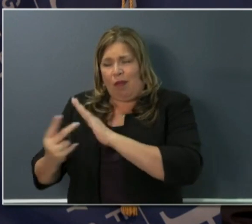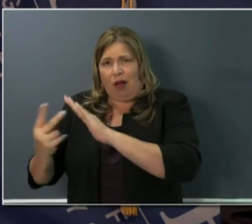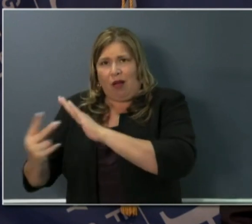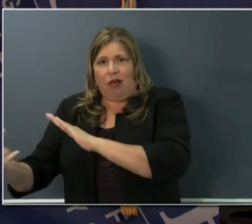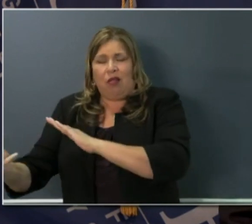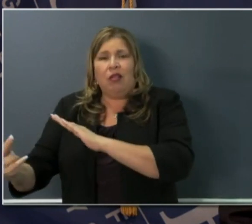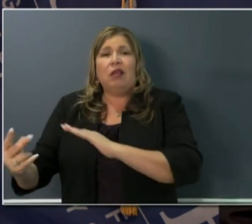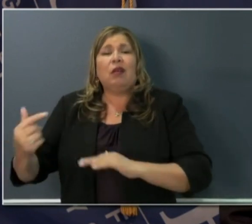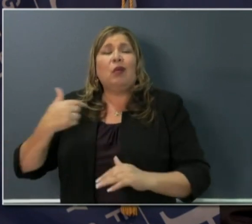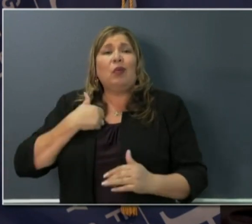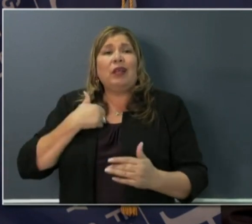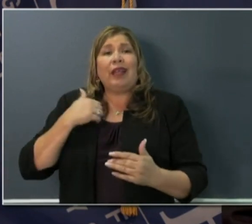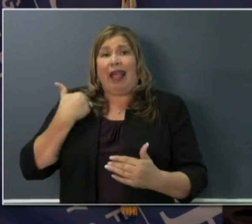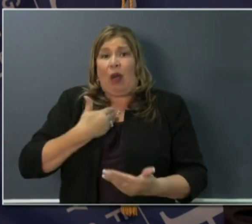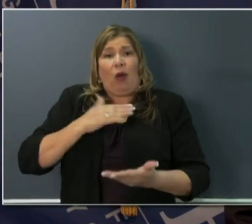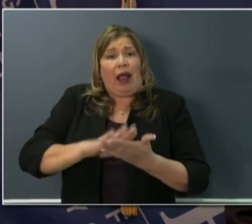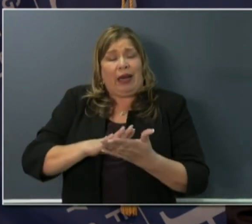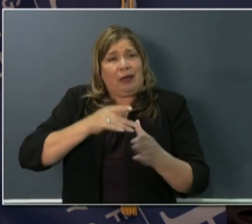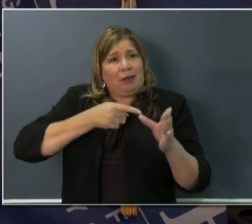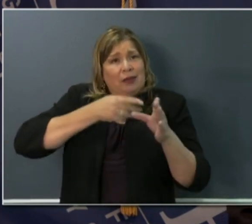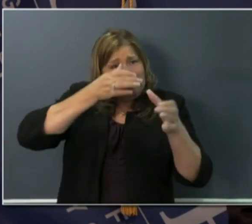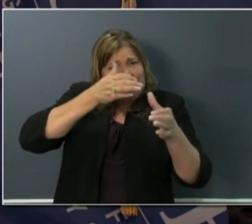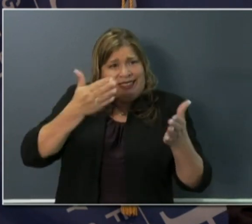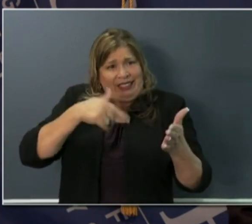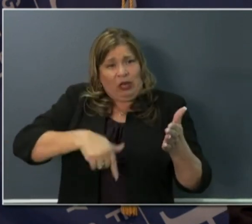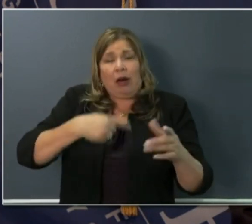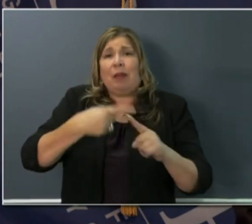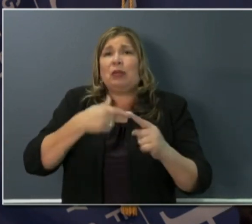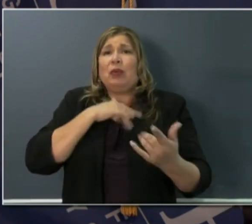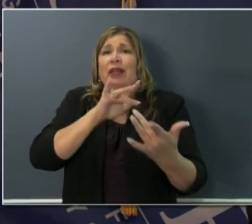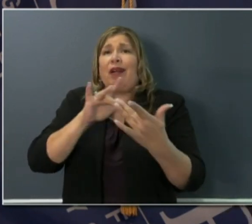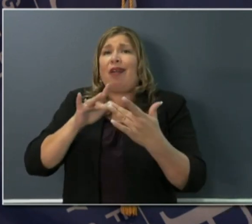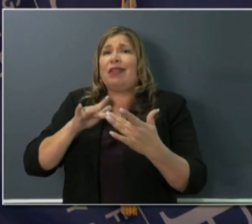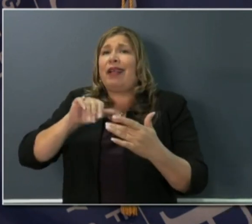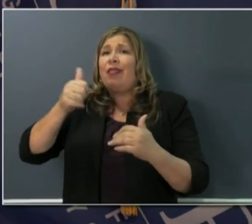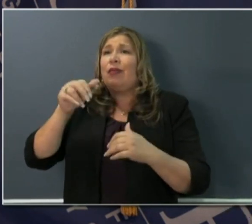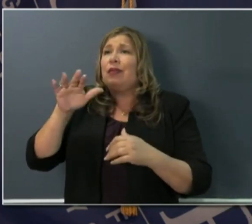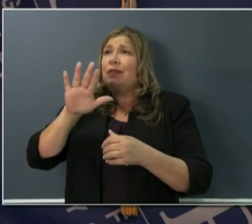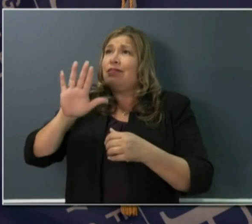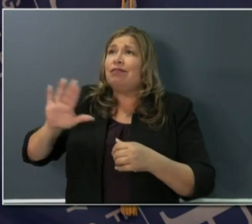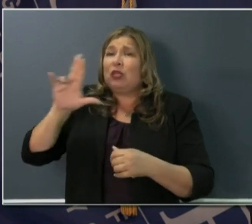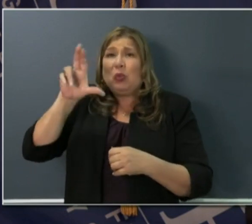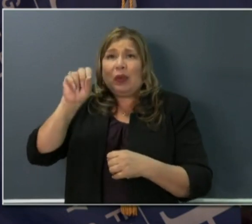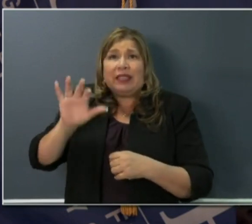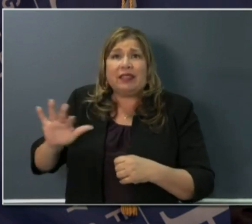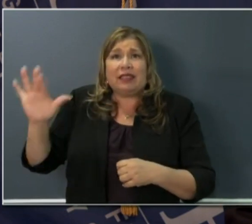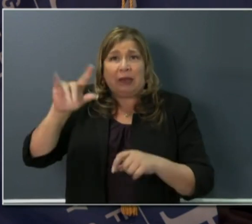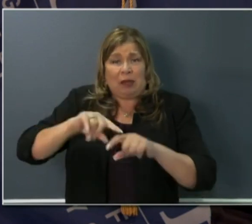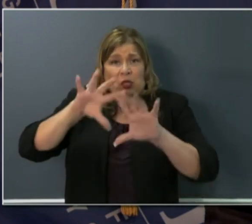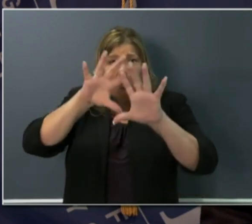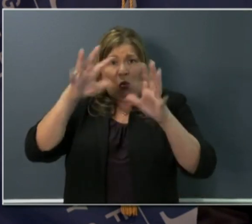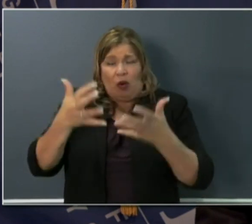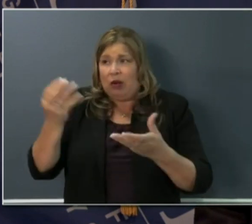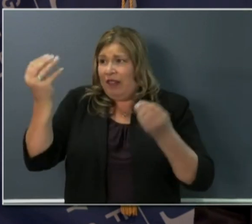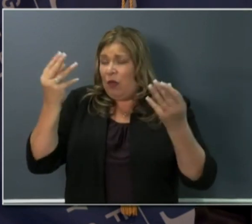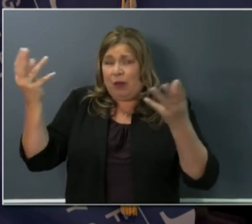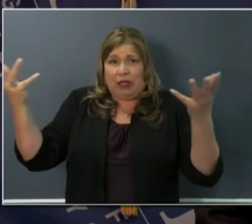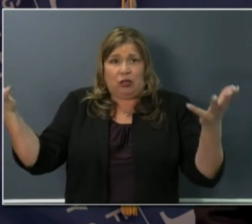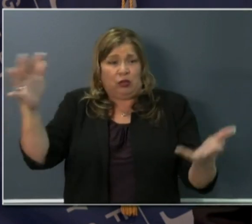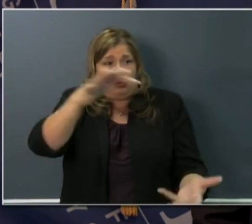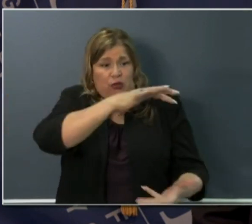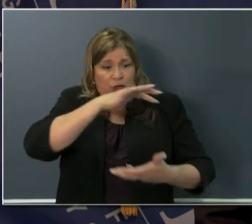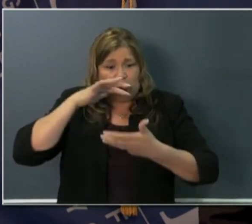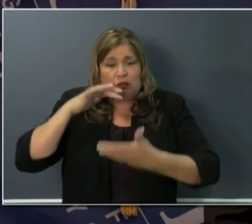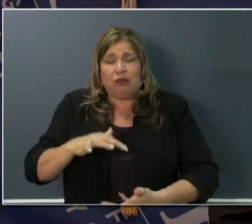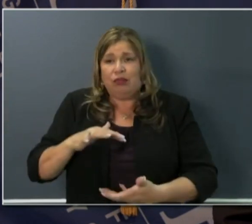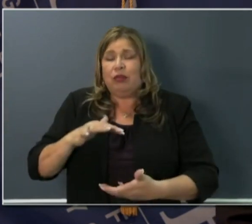across the country and the globe, to begin to refine that model and build it around our current data. Data from Santa